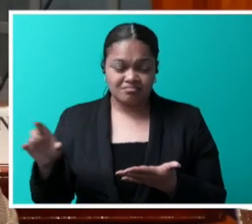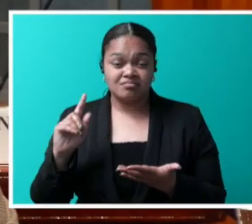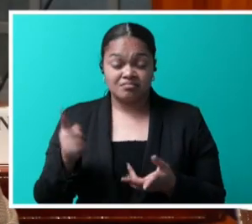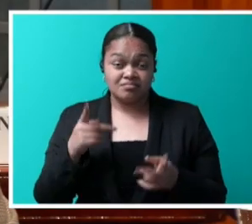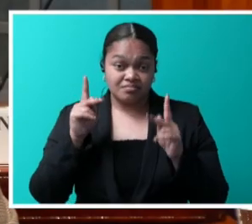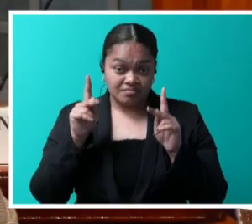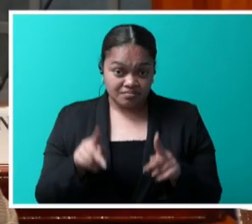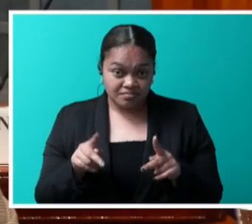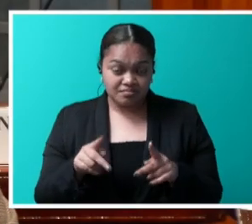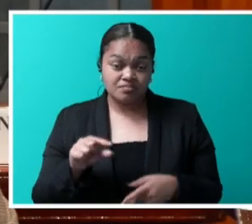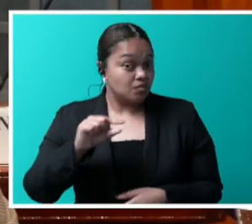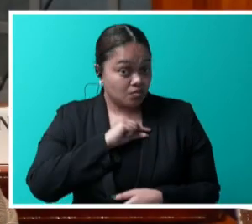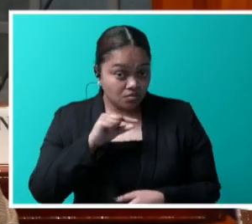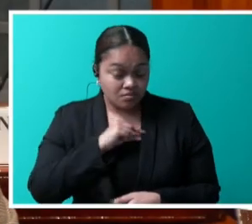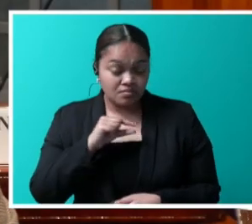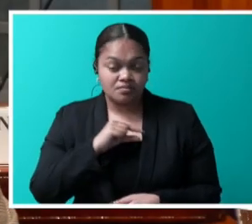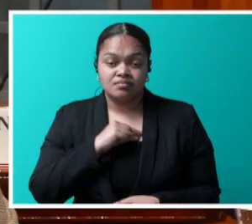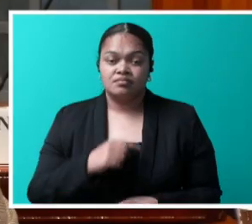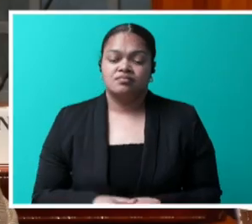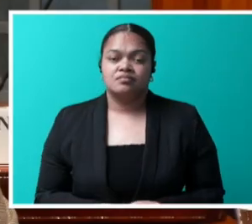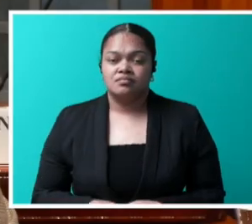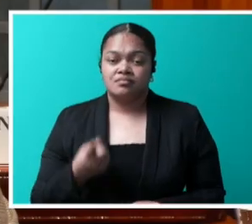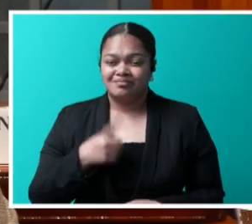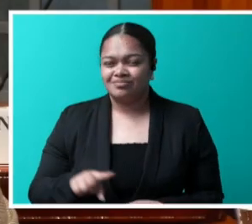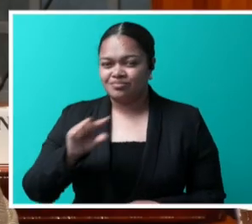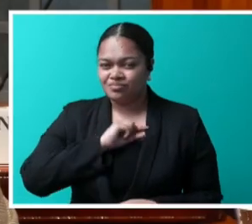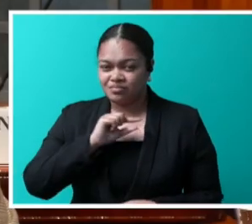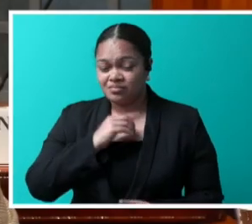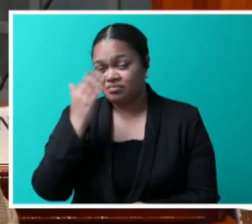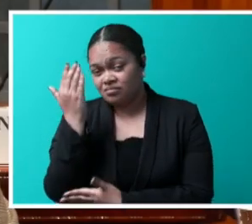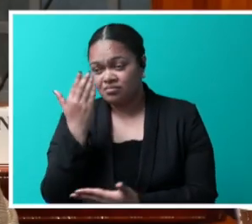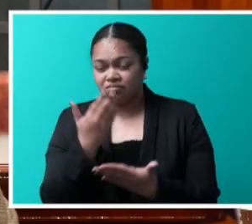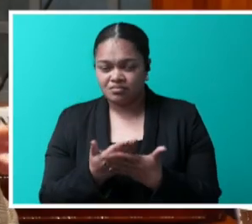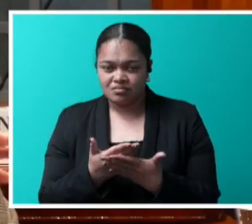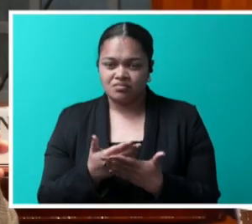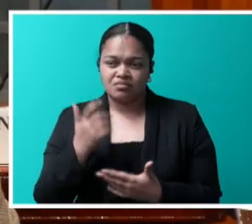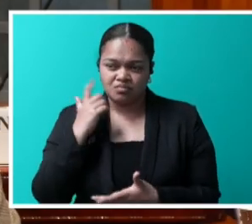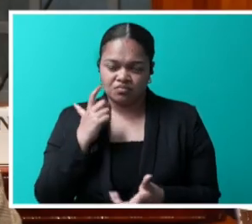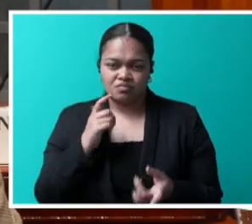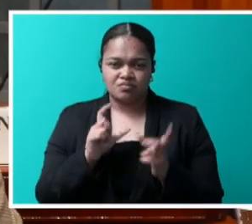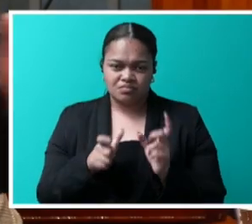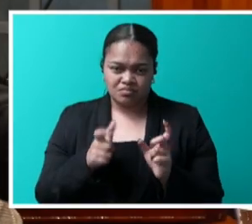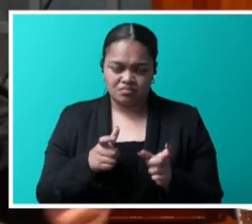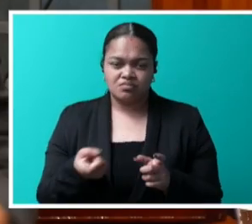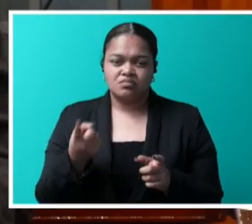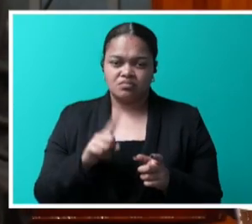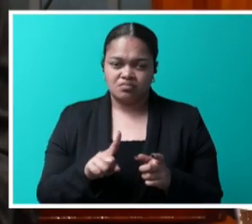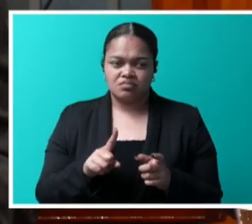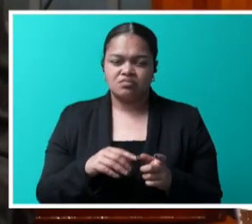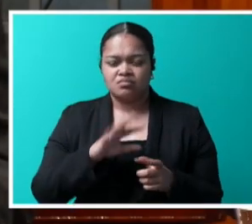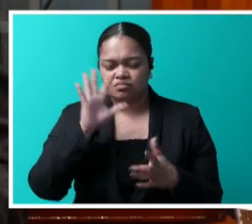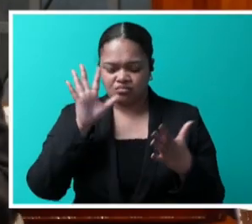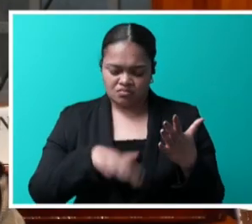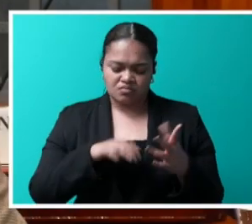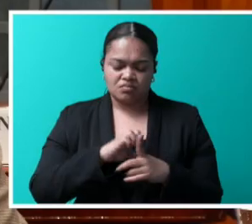presence, its quality, and quality depends on hydrology, on climate, and the overall